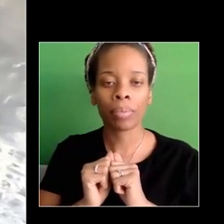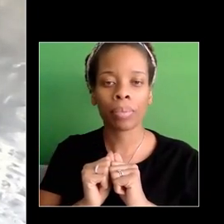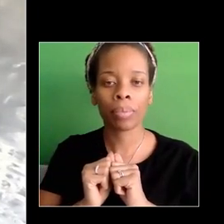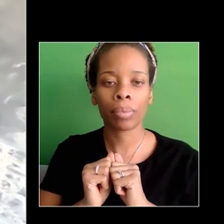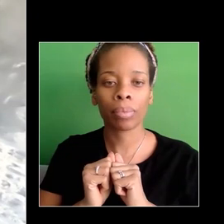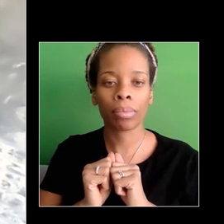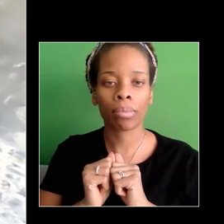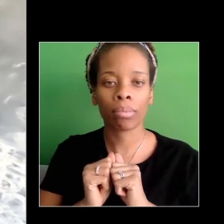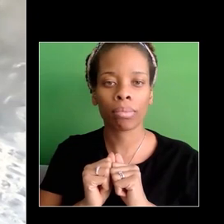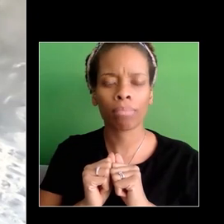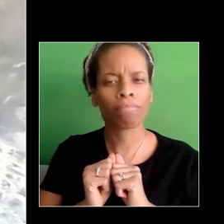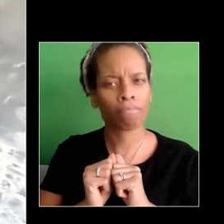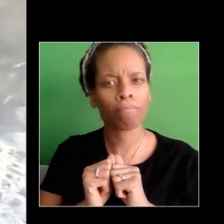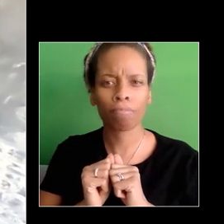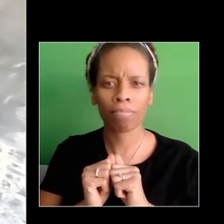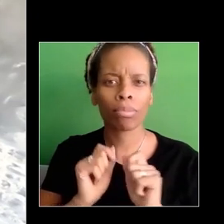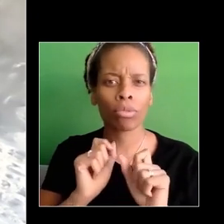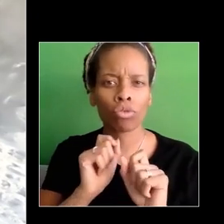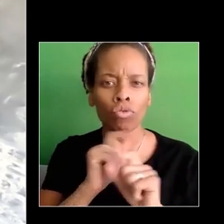it's been strange. I mean,